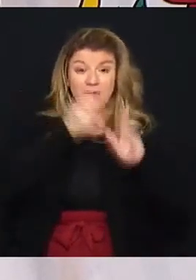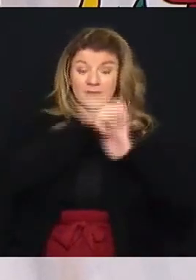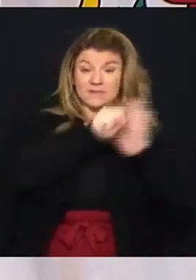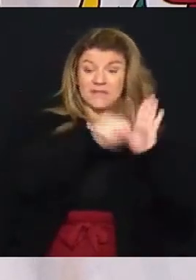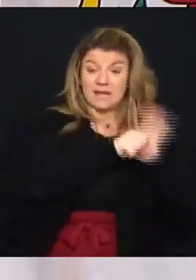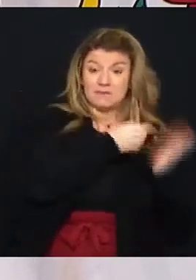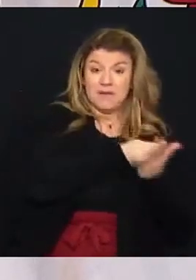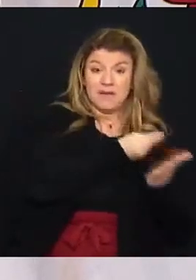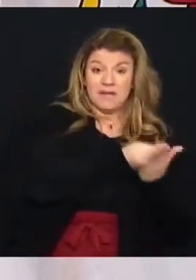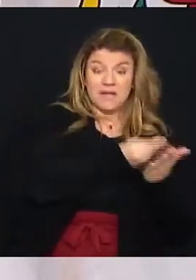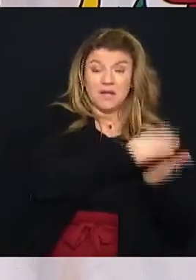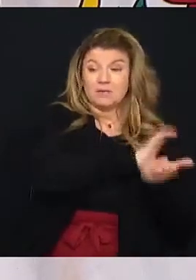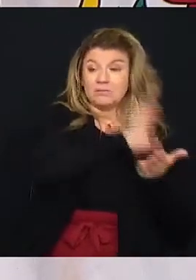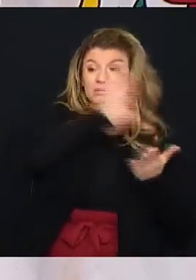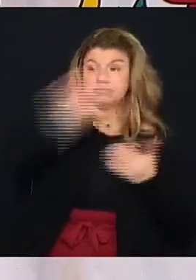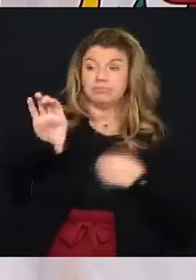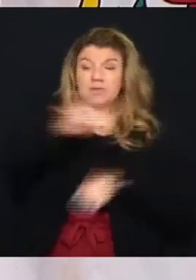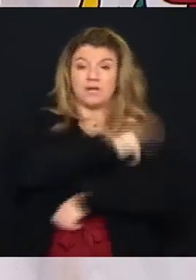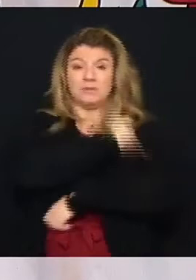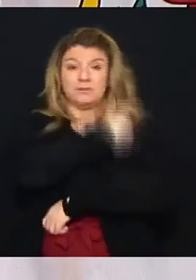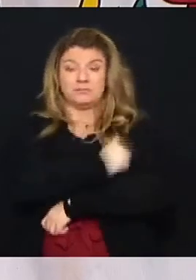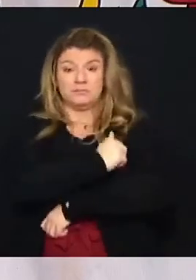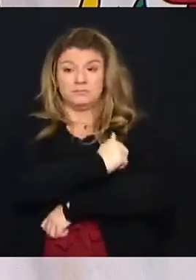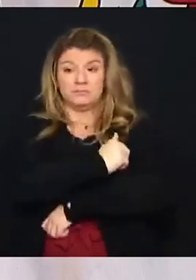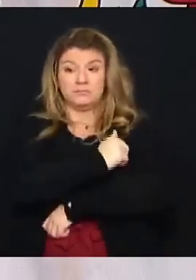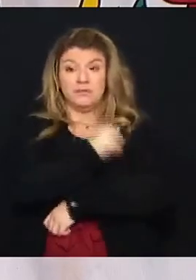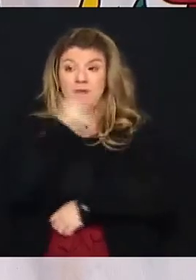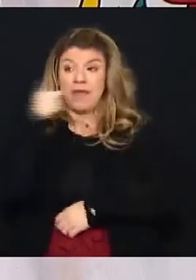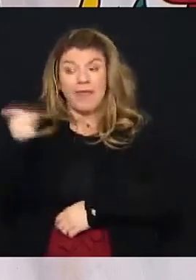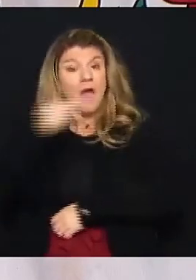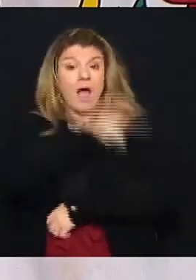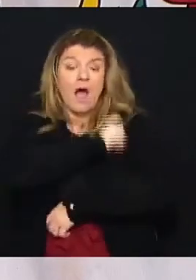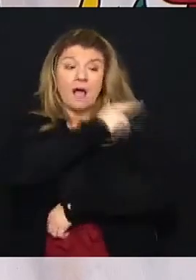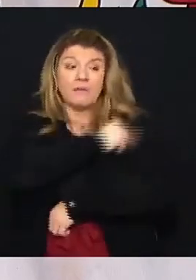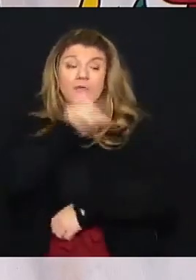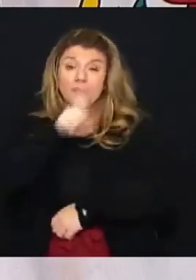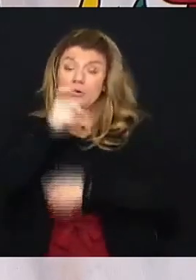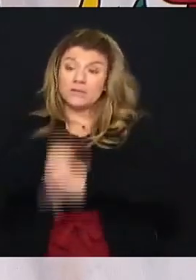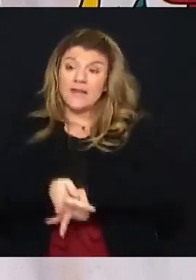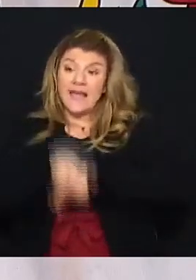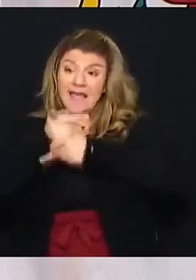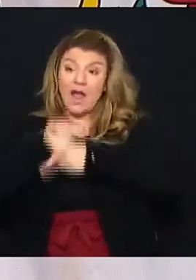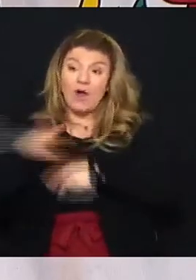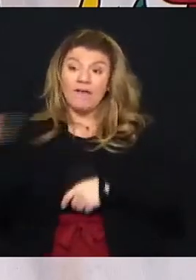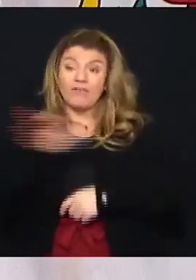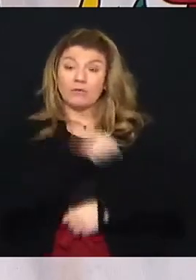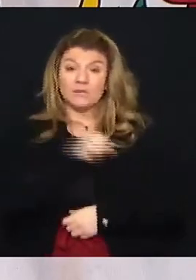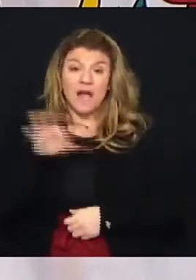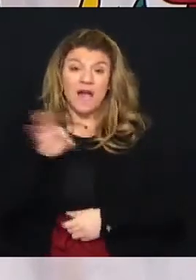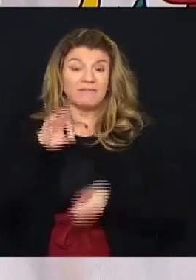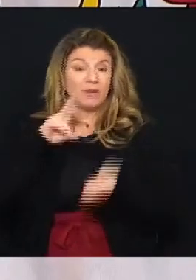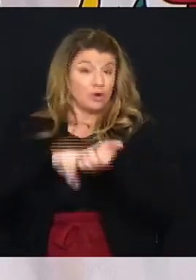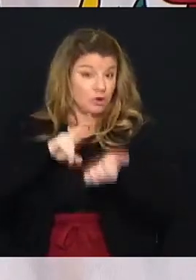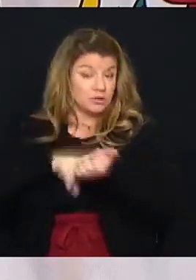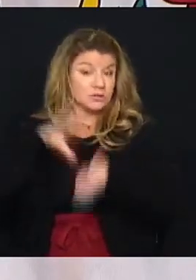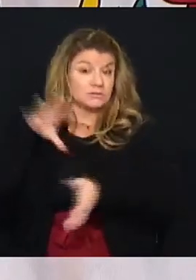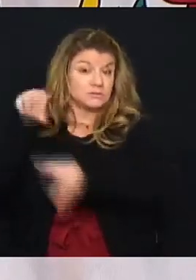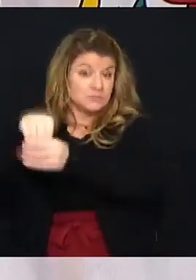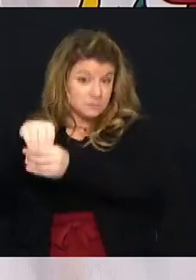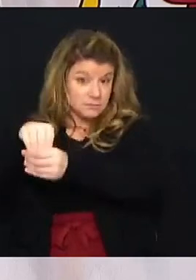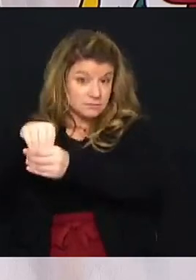treasury and went right to the hospitals. And the hospitals were supposed to take care of the nurses and do all kinds of stuff. Now, with all of